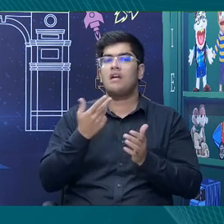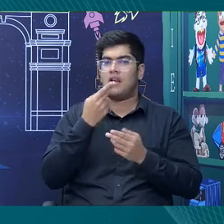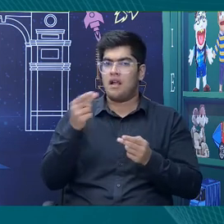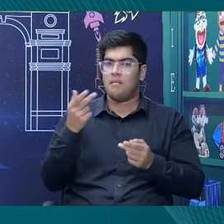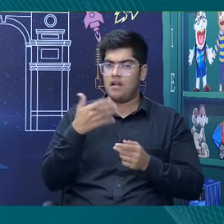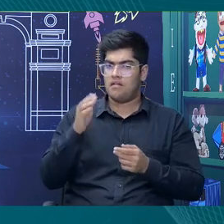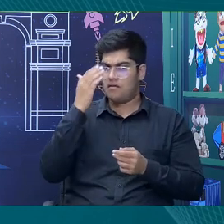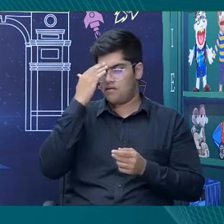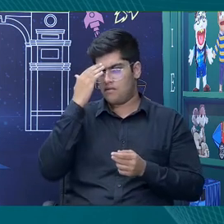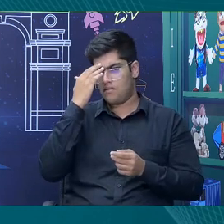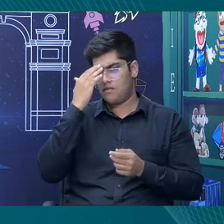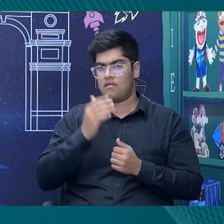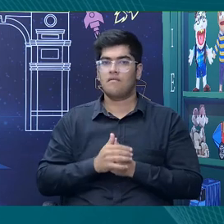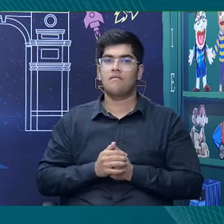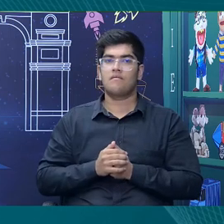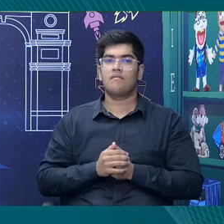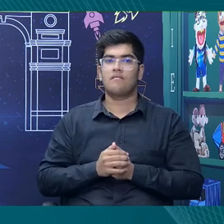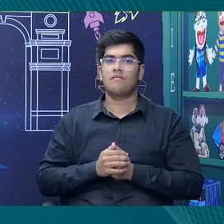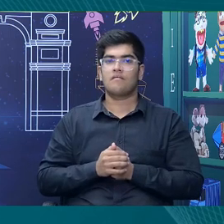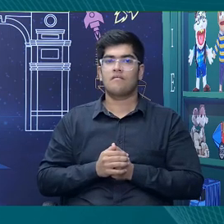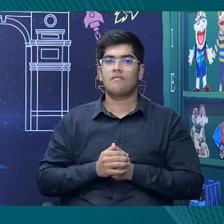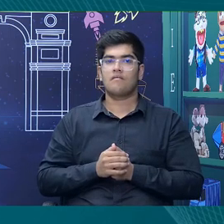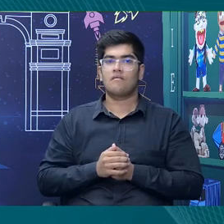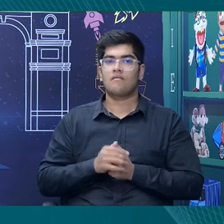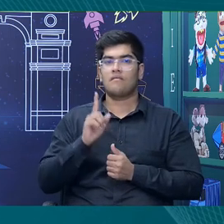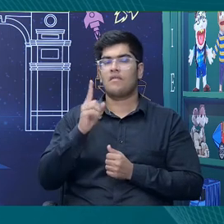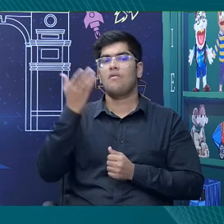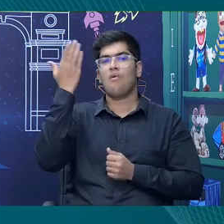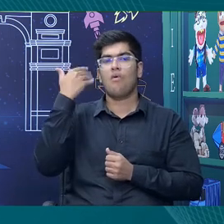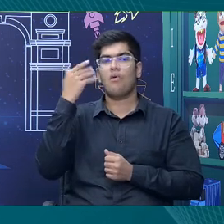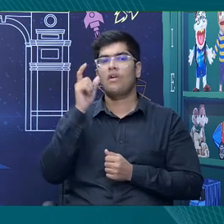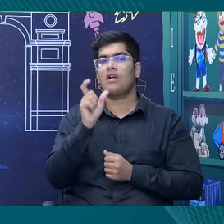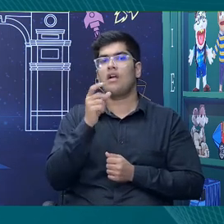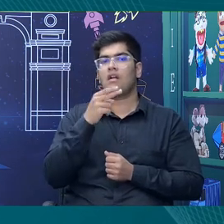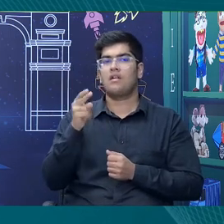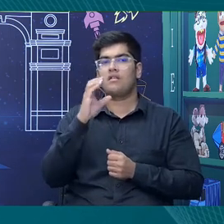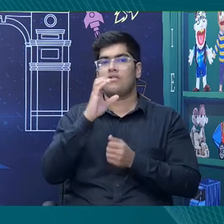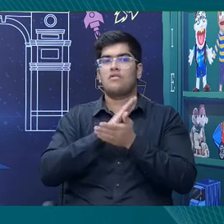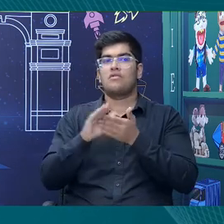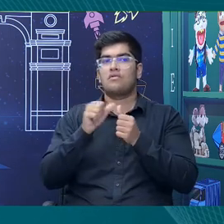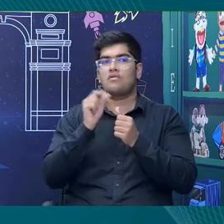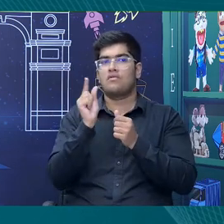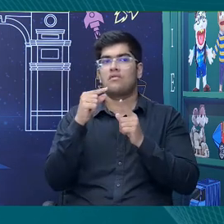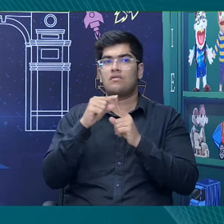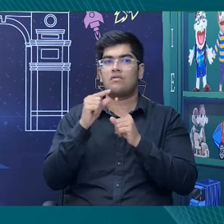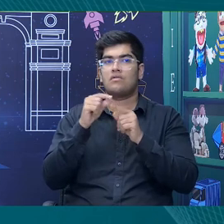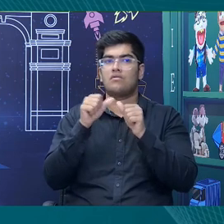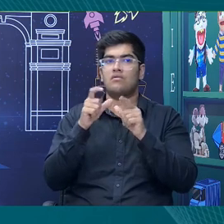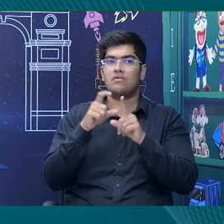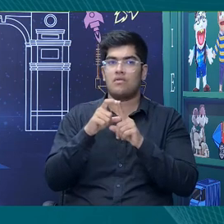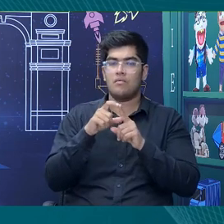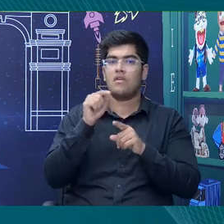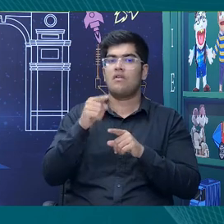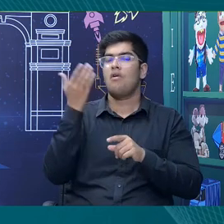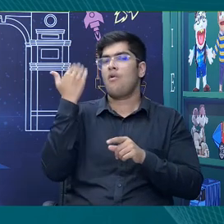game. Can you think of any card game? There is an old card game called Chopper, you know, there's another, okay, you know, so